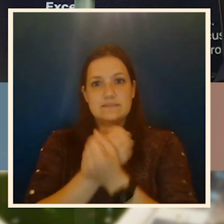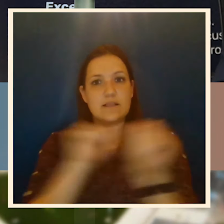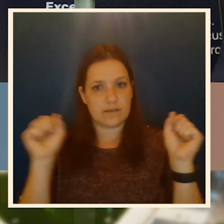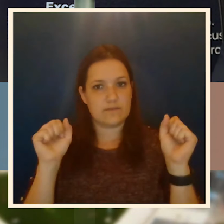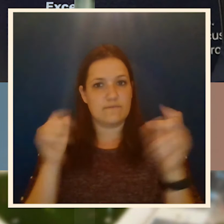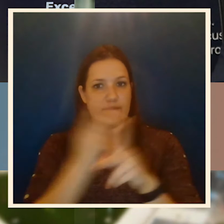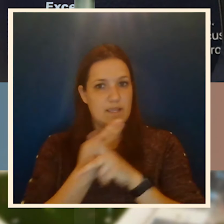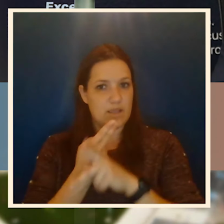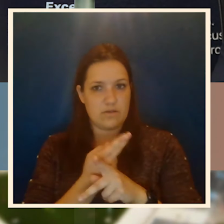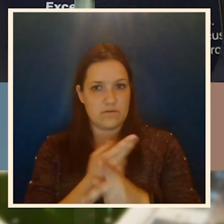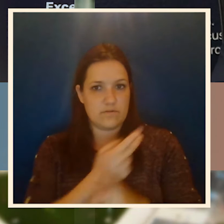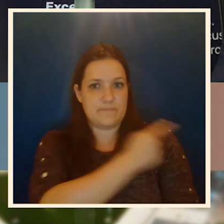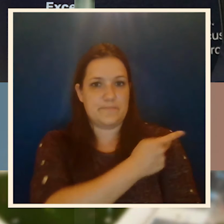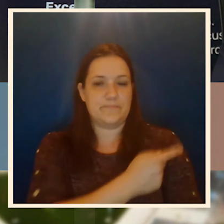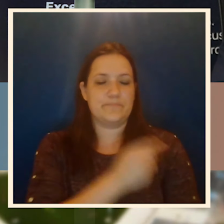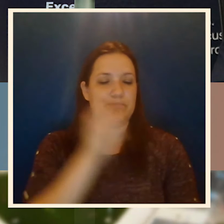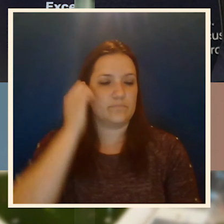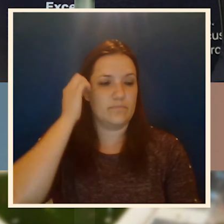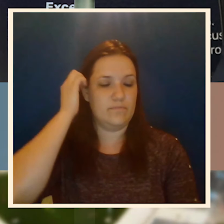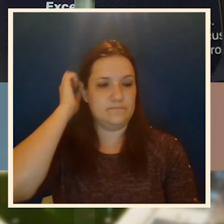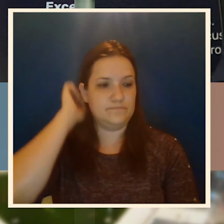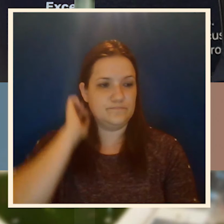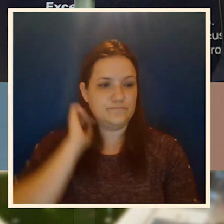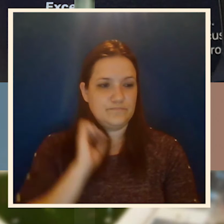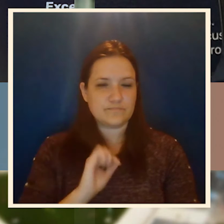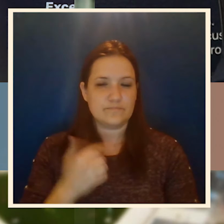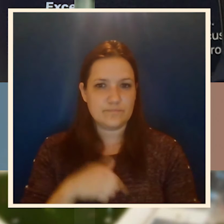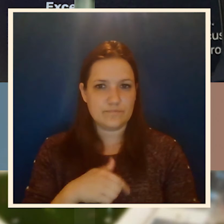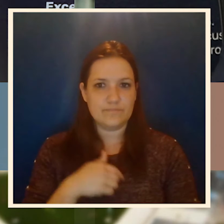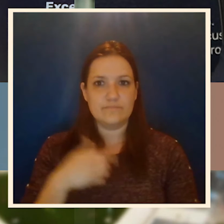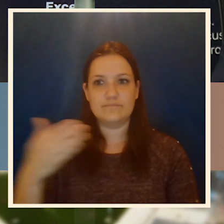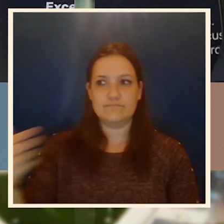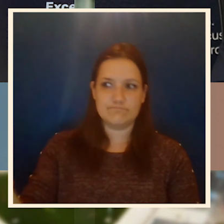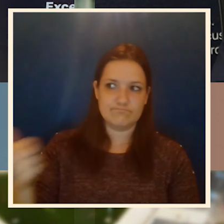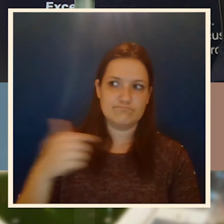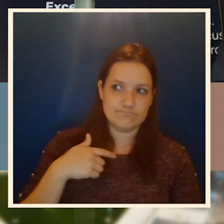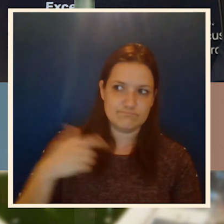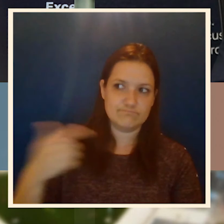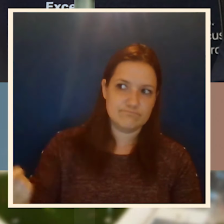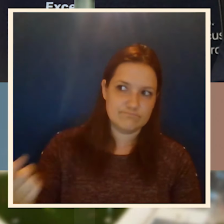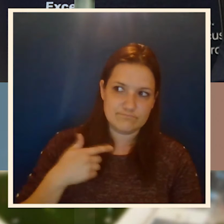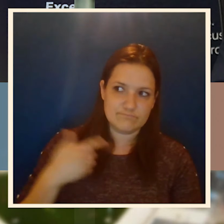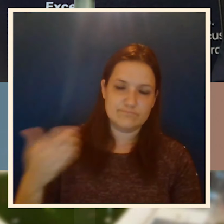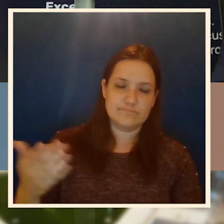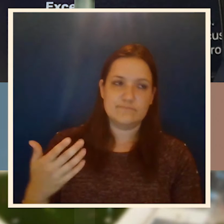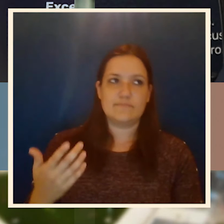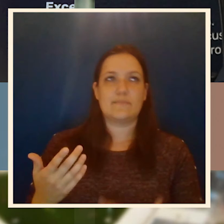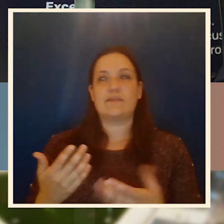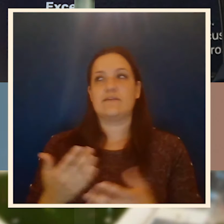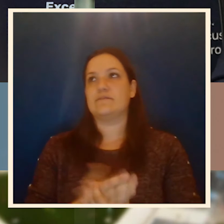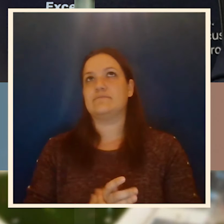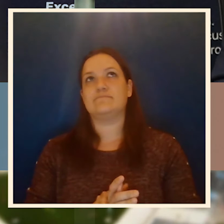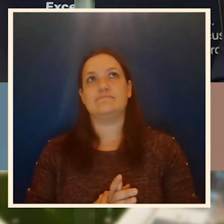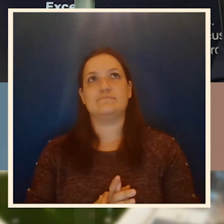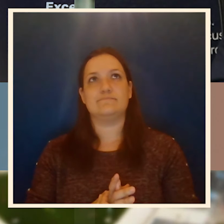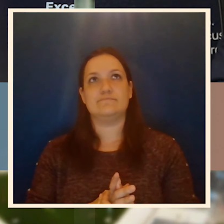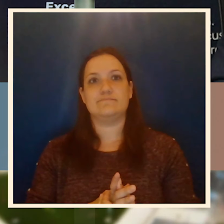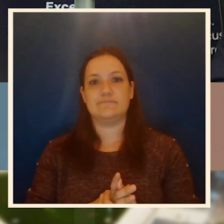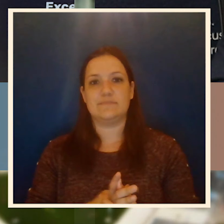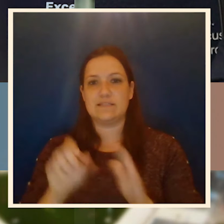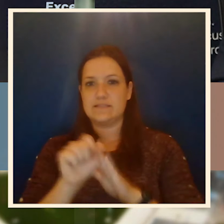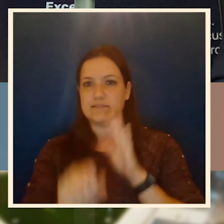care to our patients. And so we've been going back and forth with them. There's been